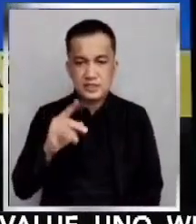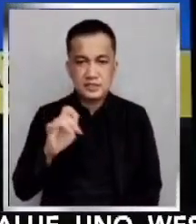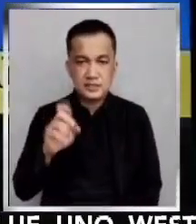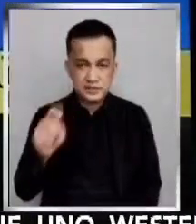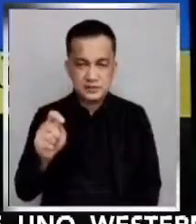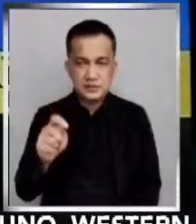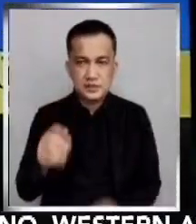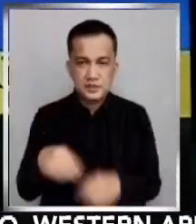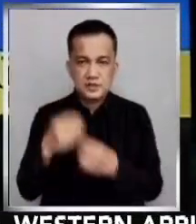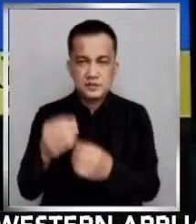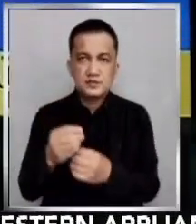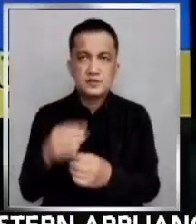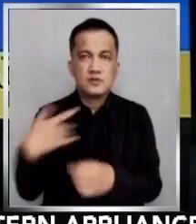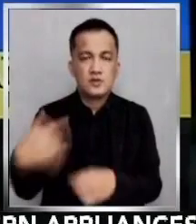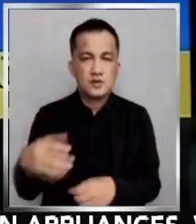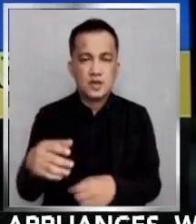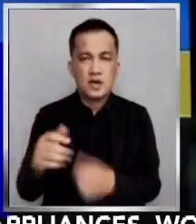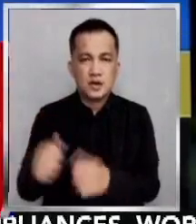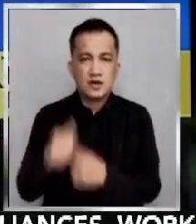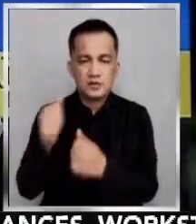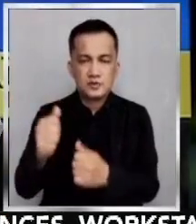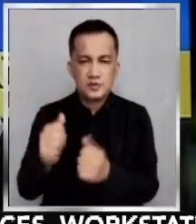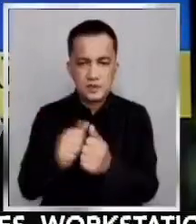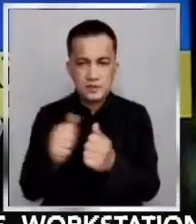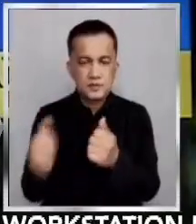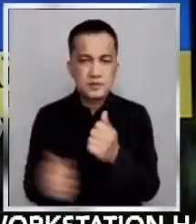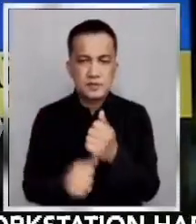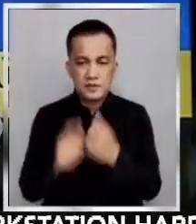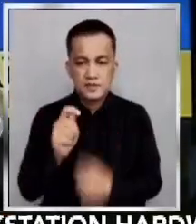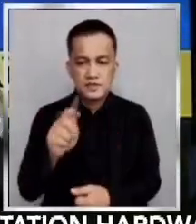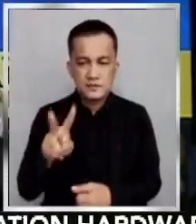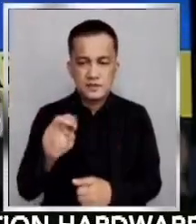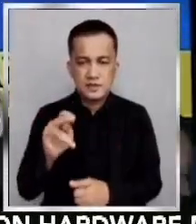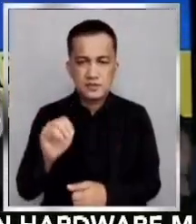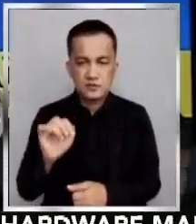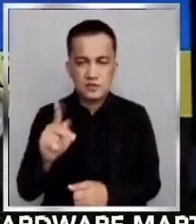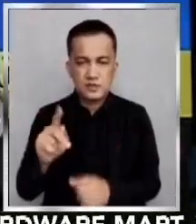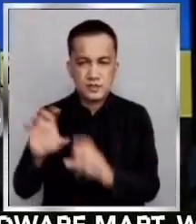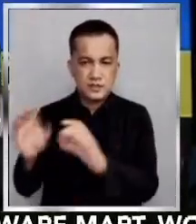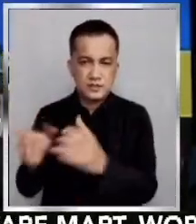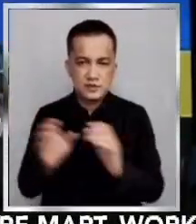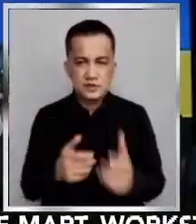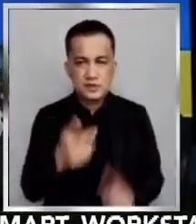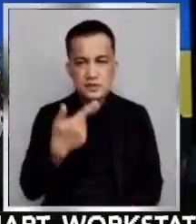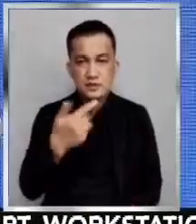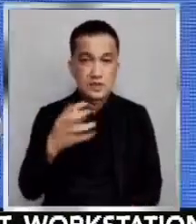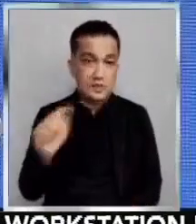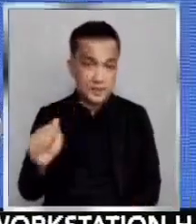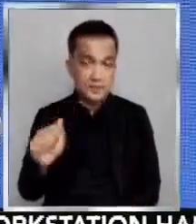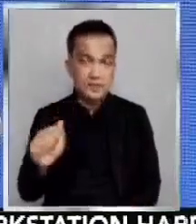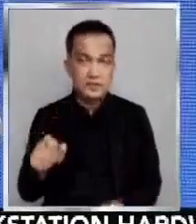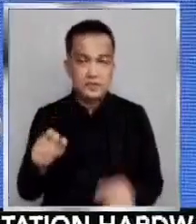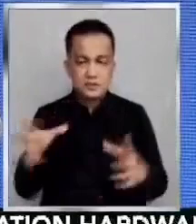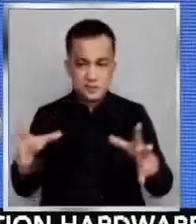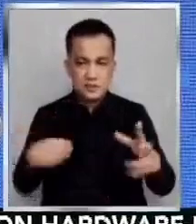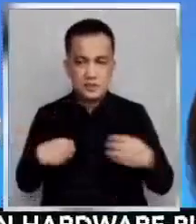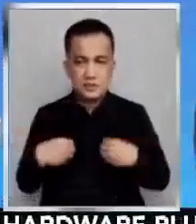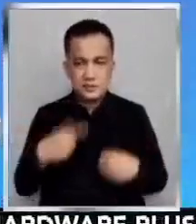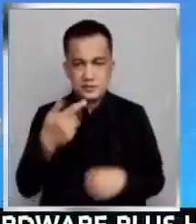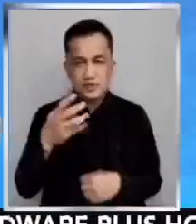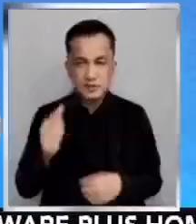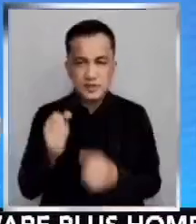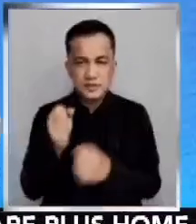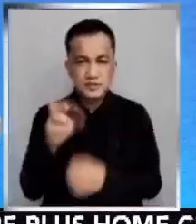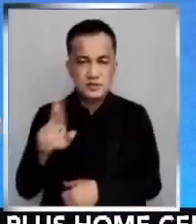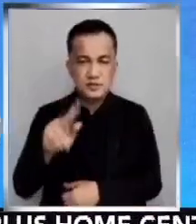Trusted Brands Platinum Award sa ilalim ng TV Network category. Ang GMA Network Incorporated na tinanggap ni GMA Senior Vice President